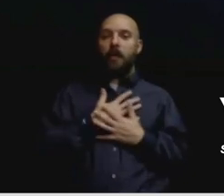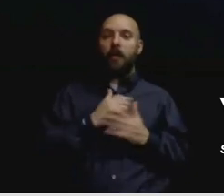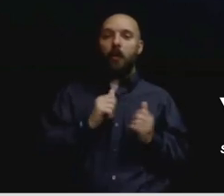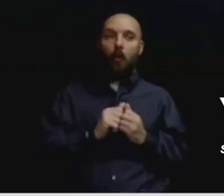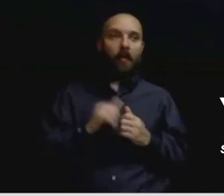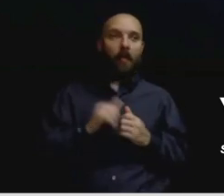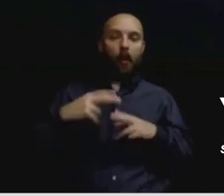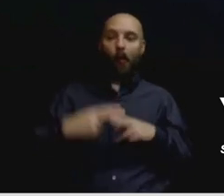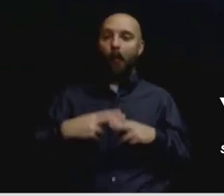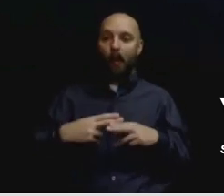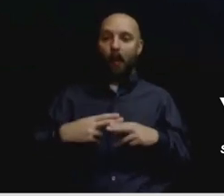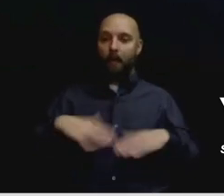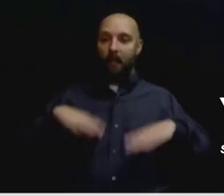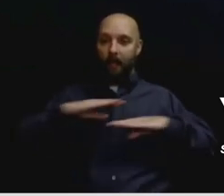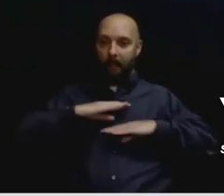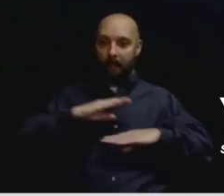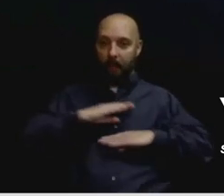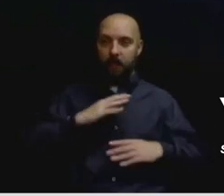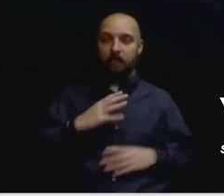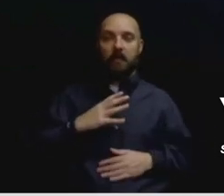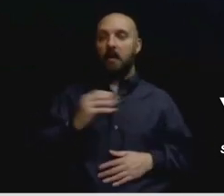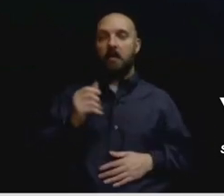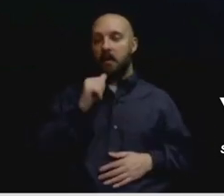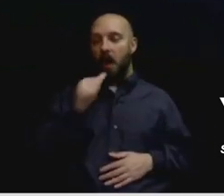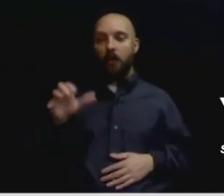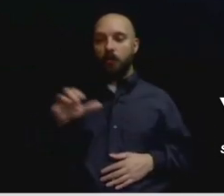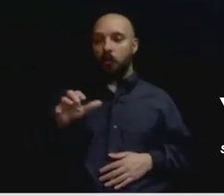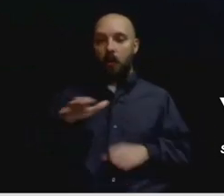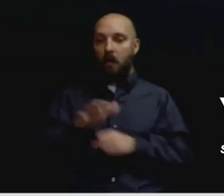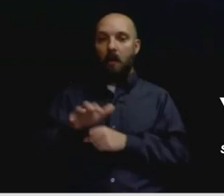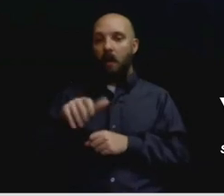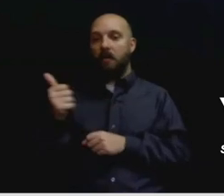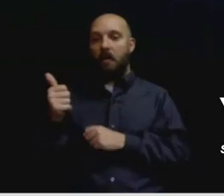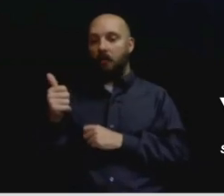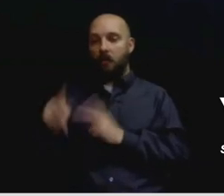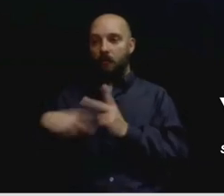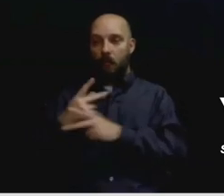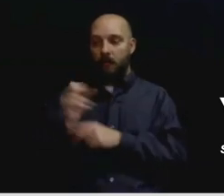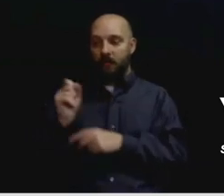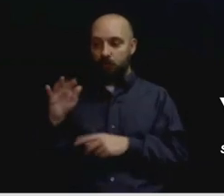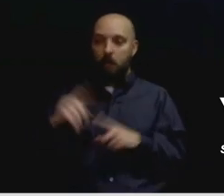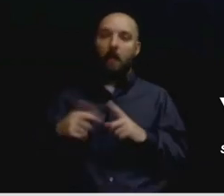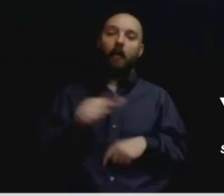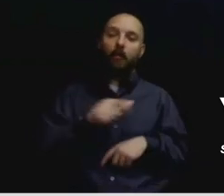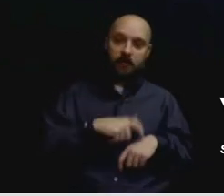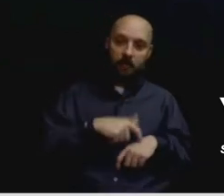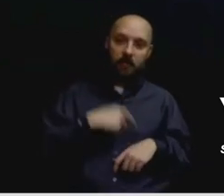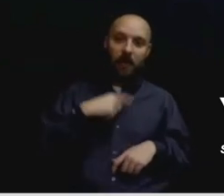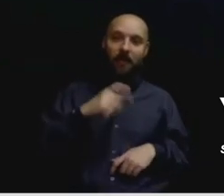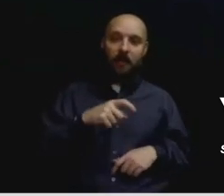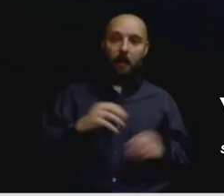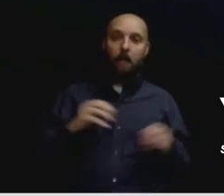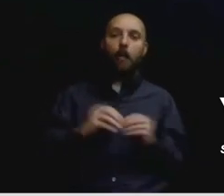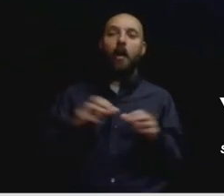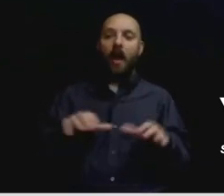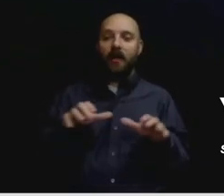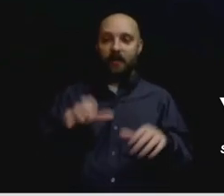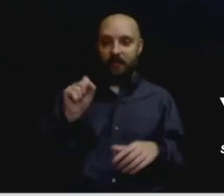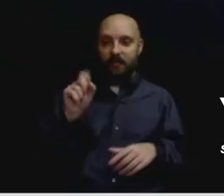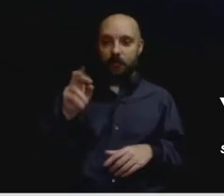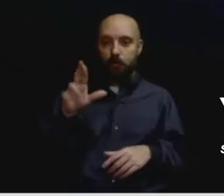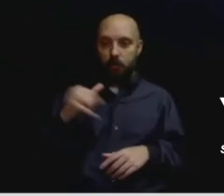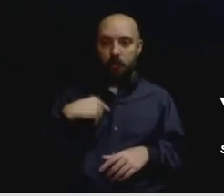blanket and end up not doing another form of sensory, but other times I need the more active sensory. I just